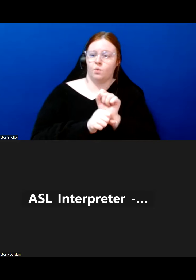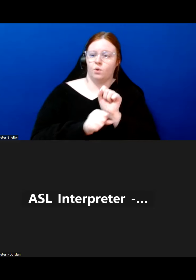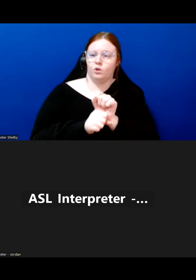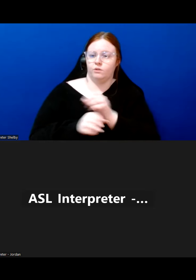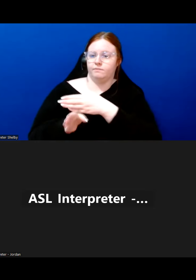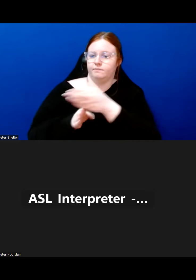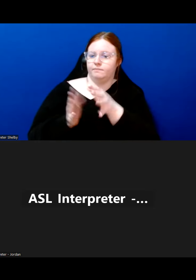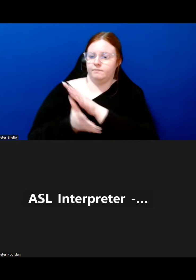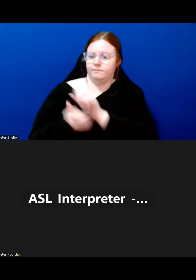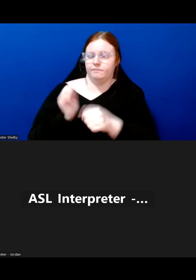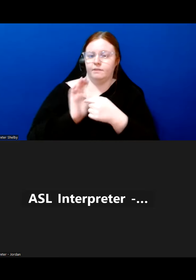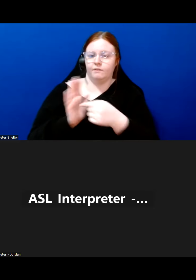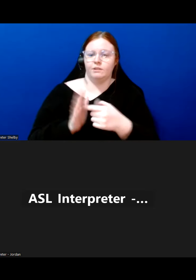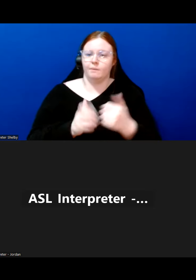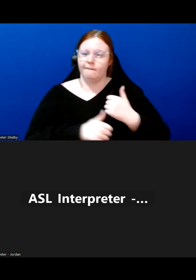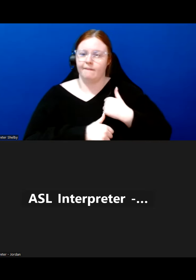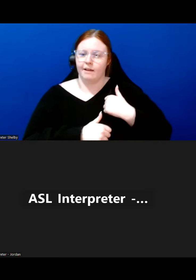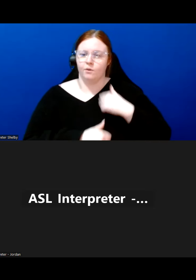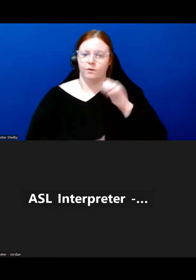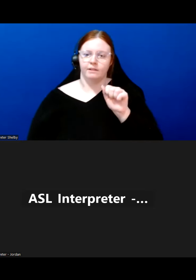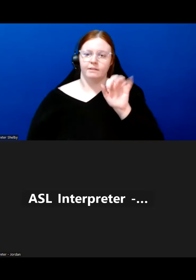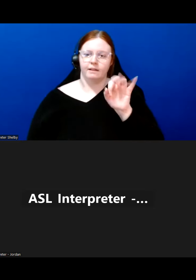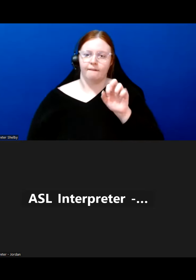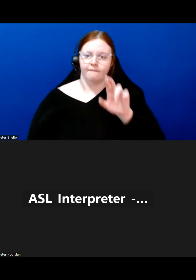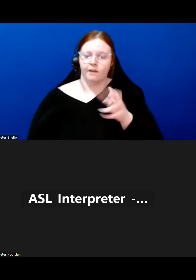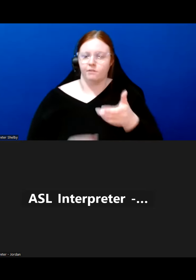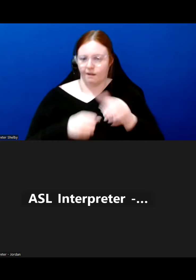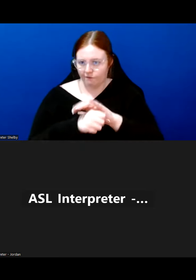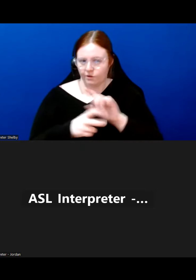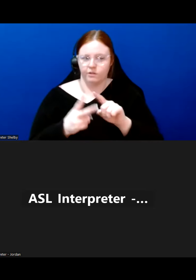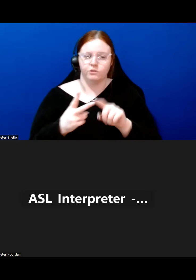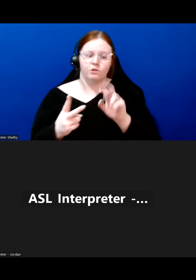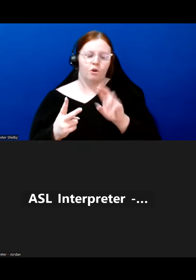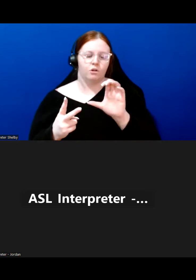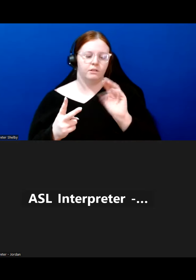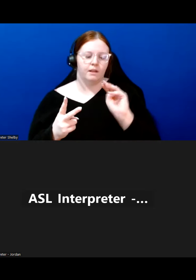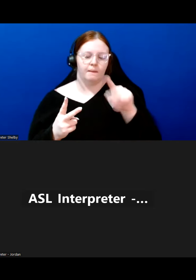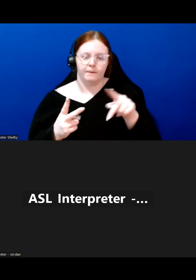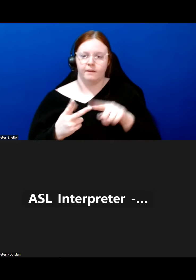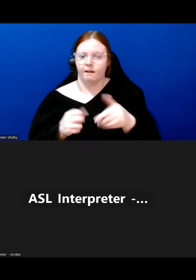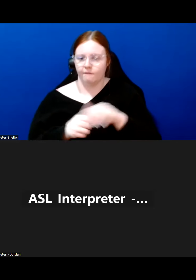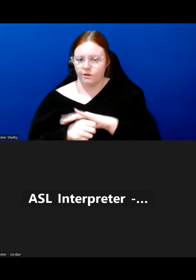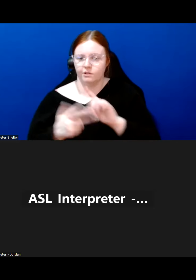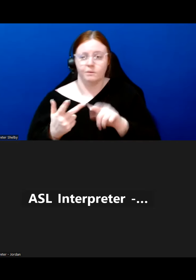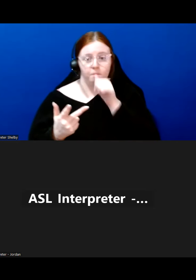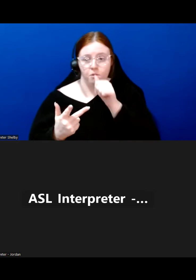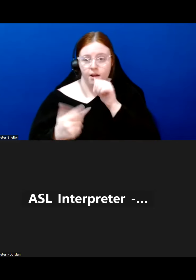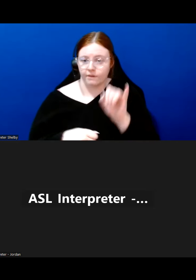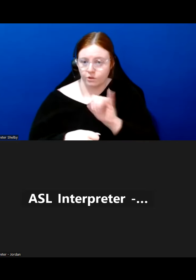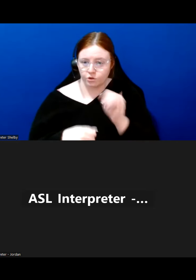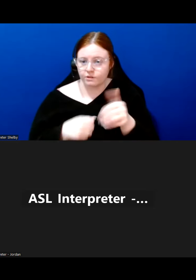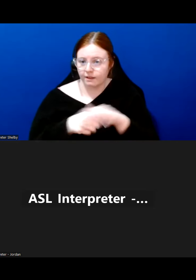like Veterans Affairs, there's coverage, RCMP, private insurances. And